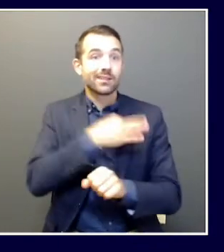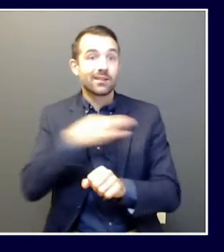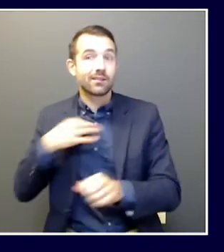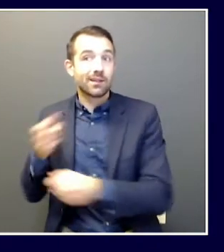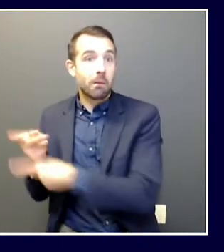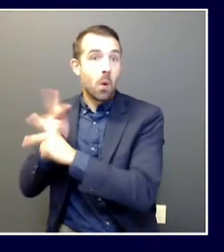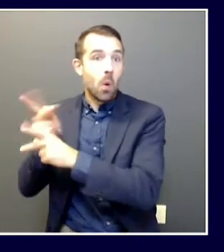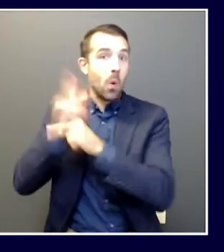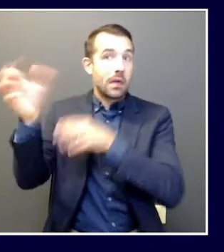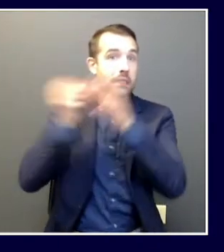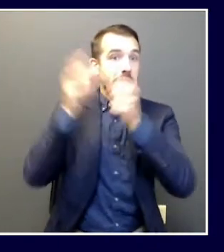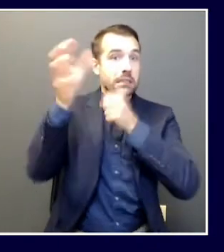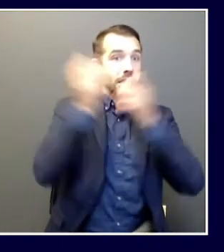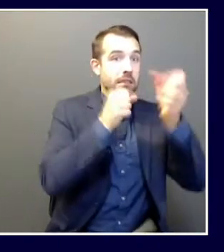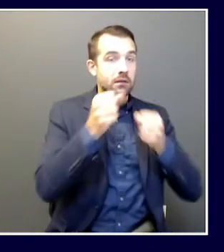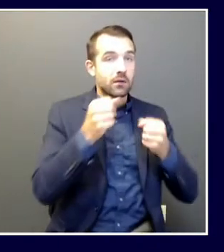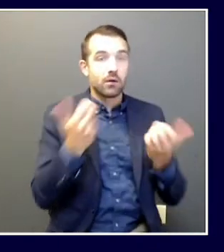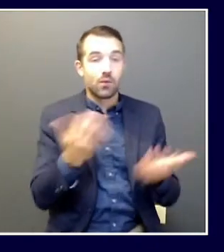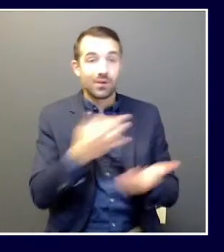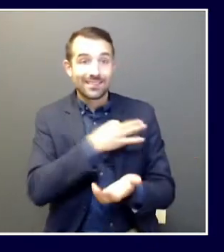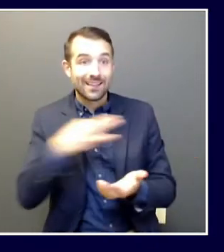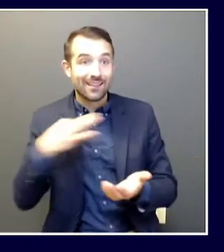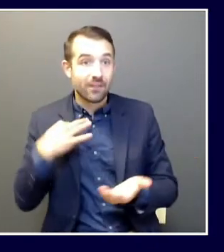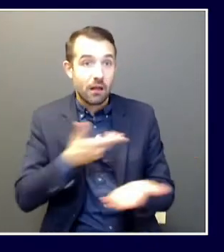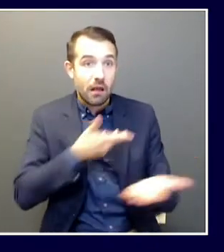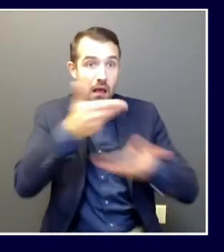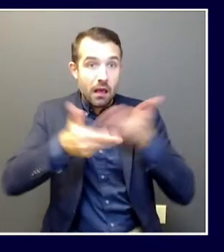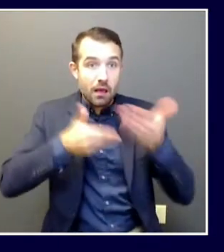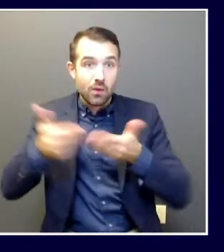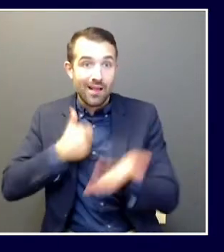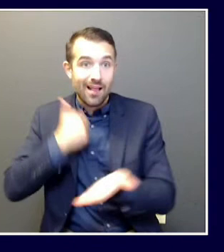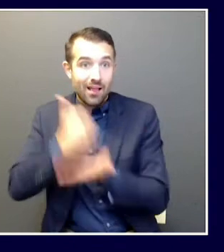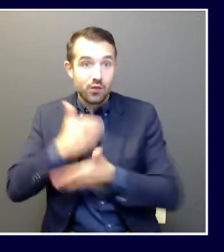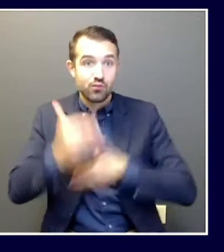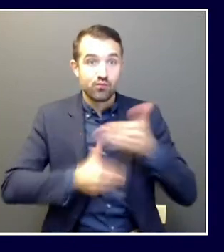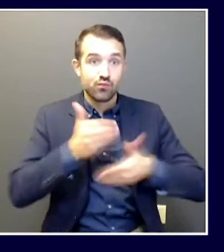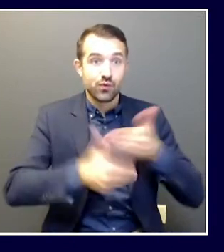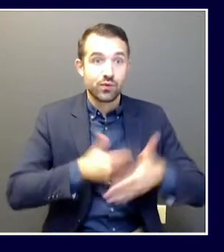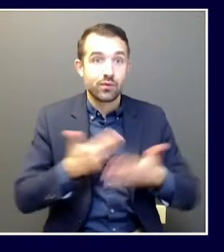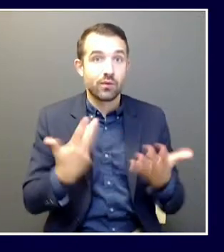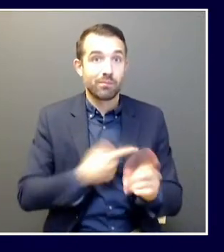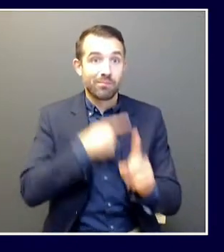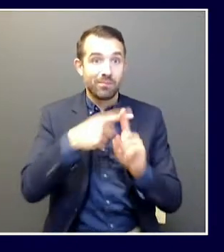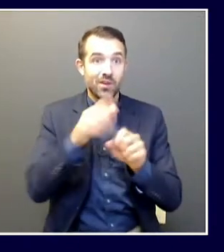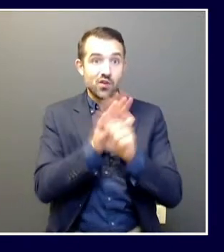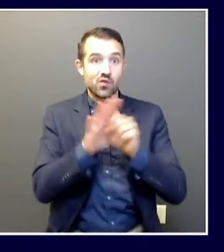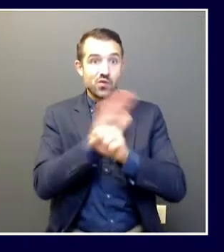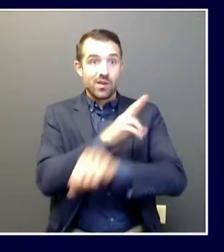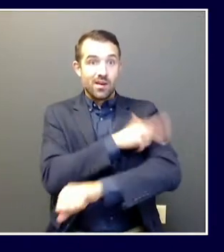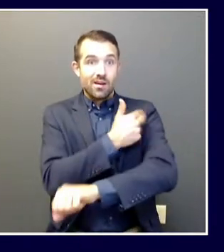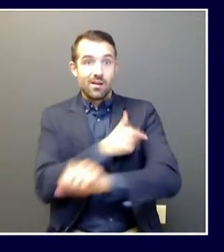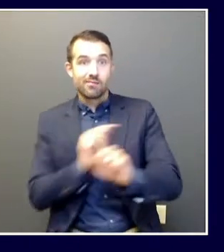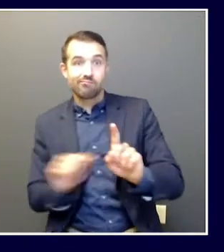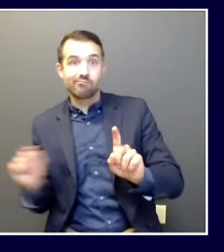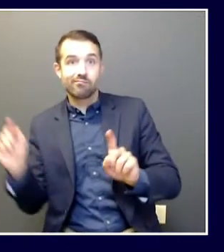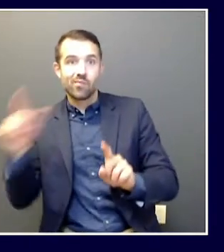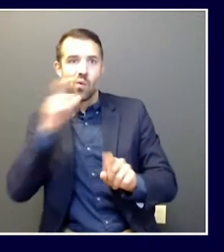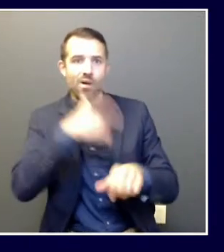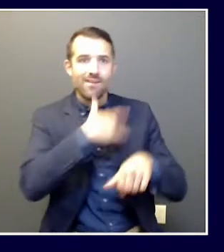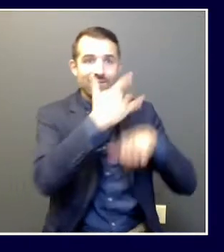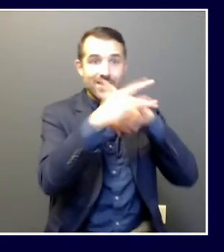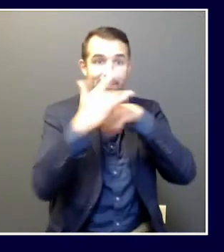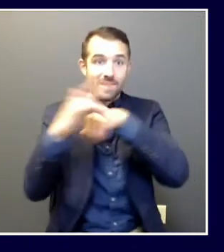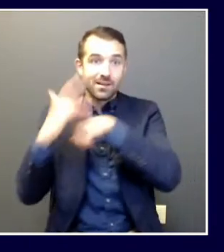We're working with the hospital directly. We also are working with the regional hospitals to make sure that there is capacity. St. Mary's, for example, has put out its